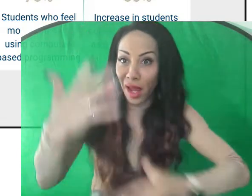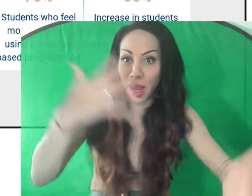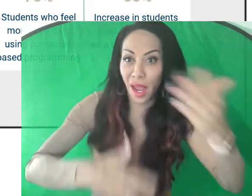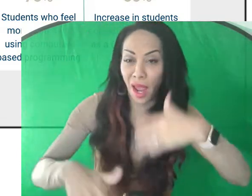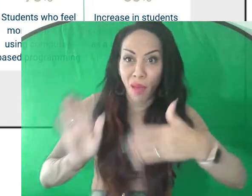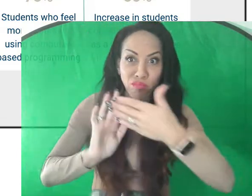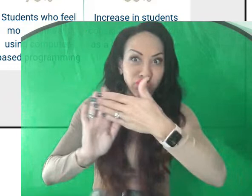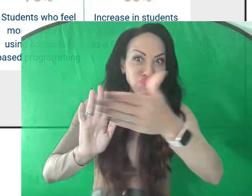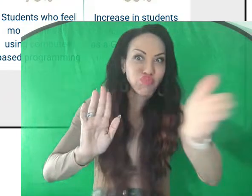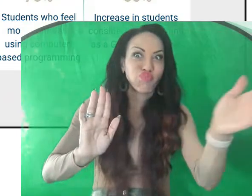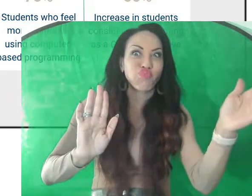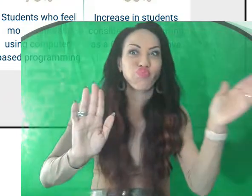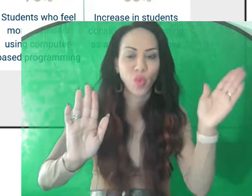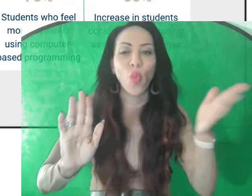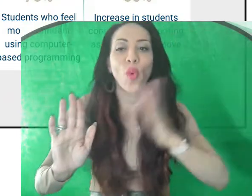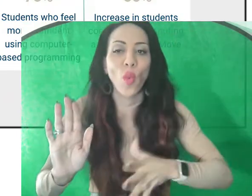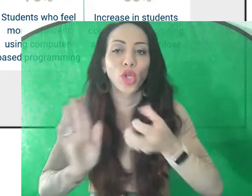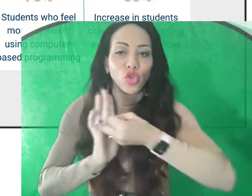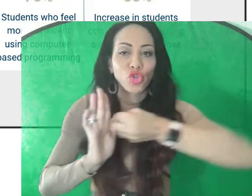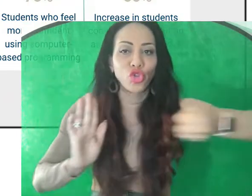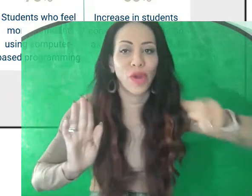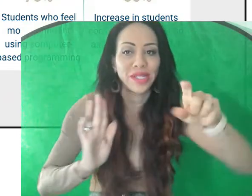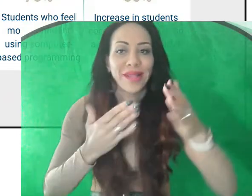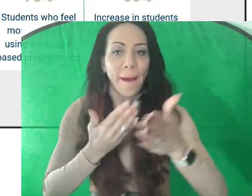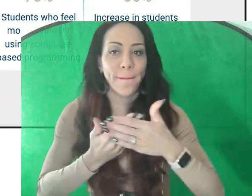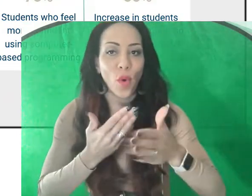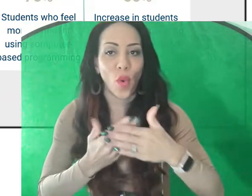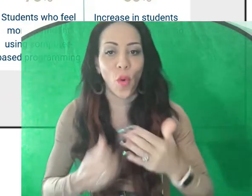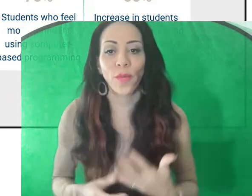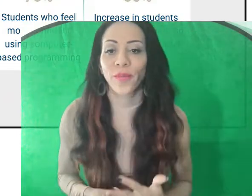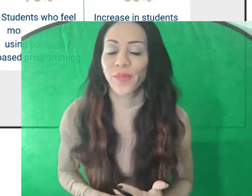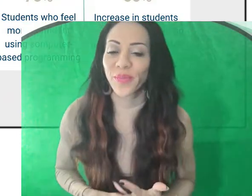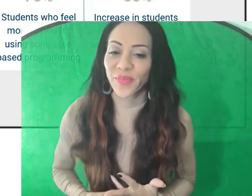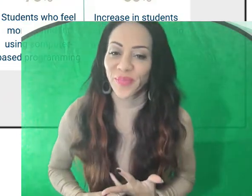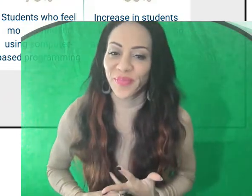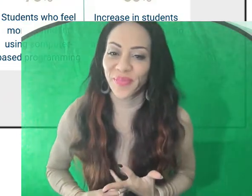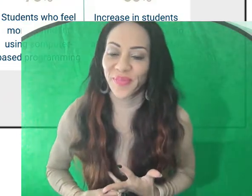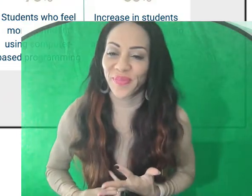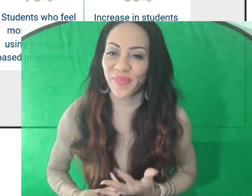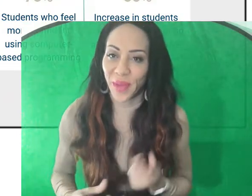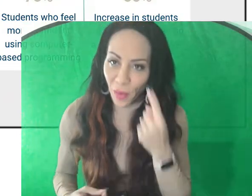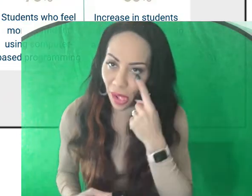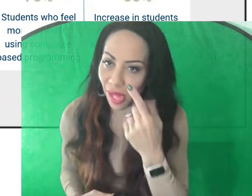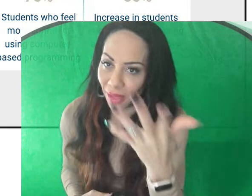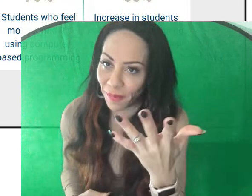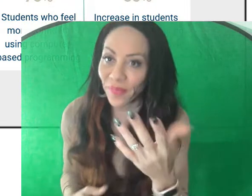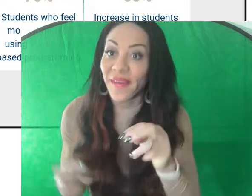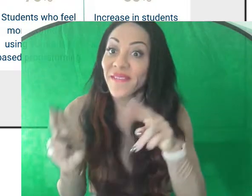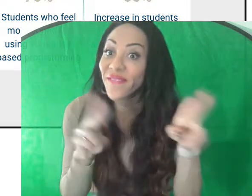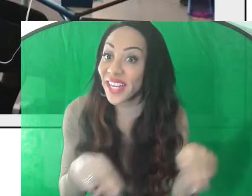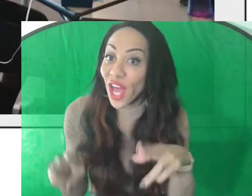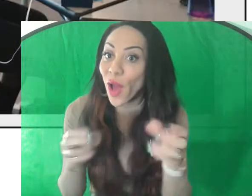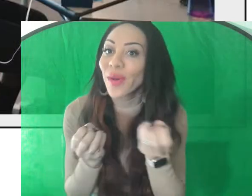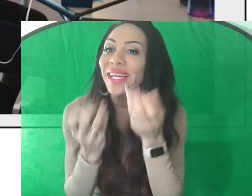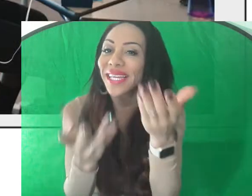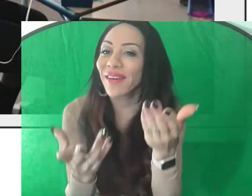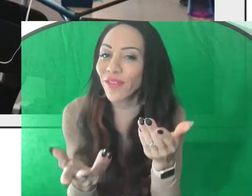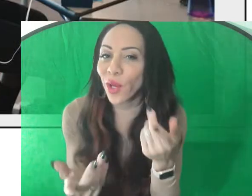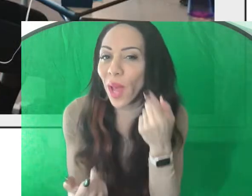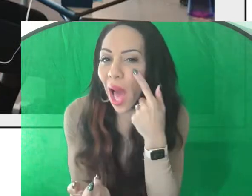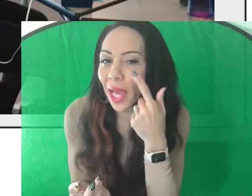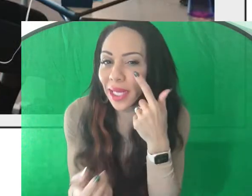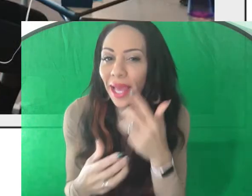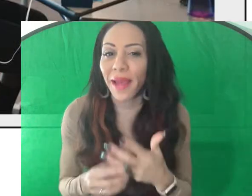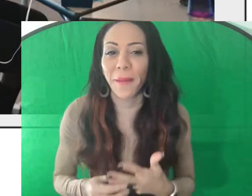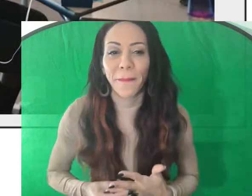to open that up a little bit more. So I'm just going to show you a video just to give you an idea a little bit more about kind of what this looks like